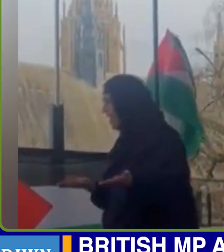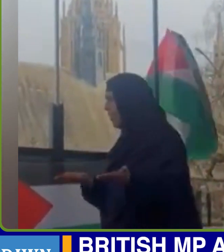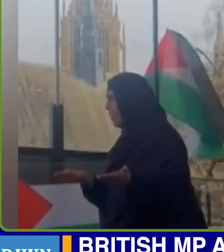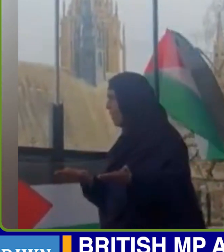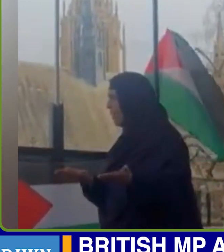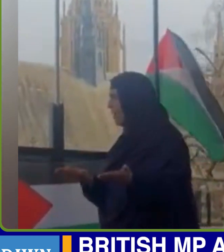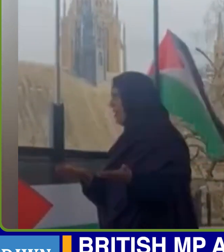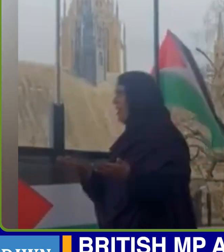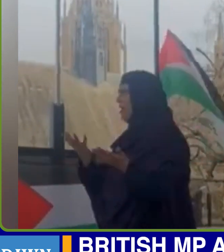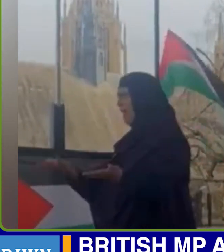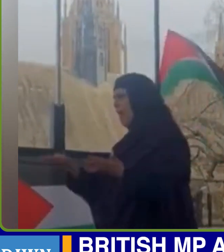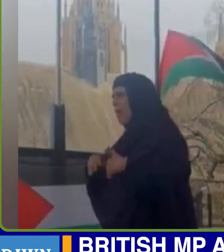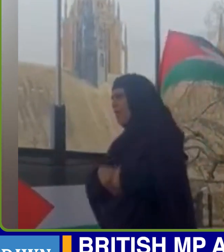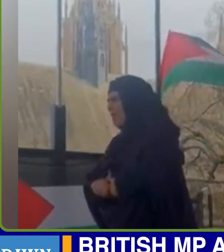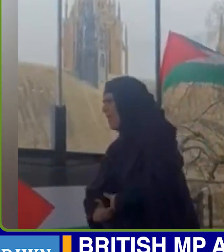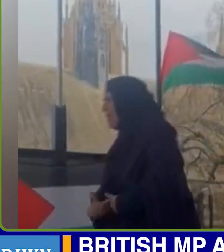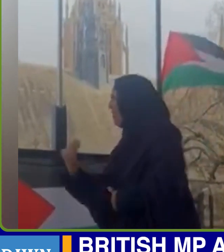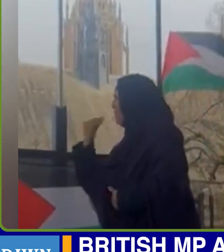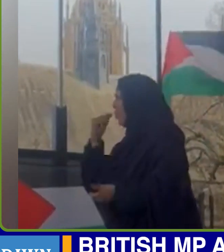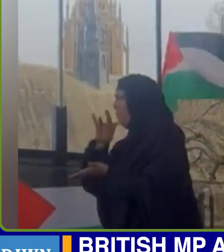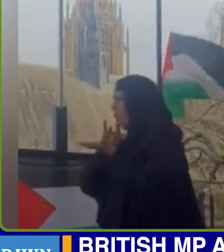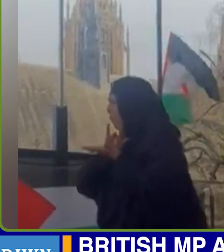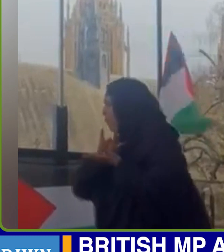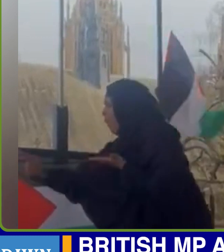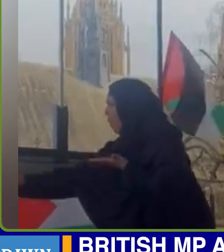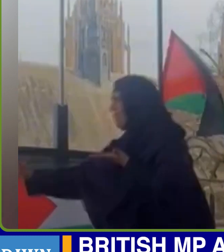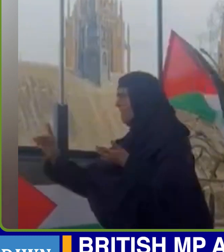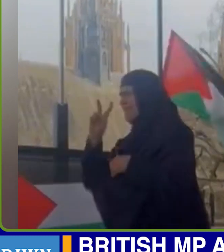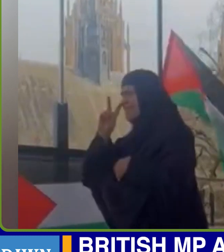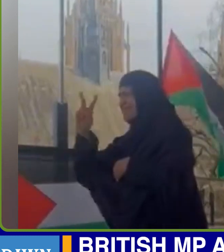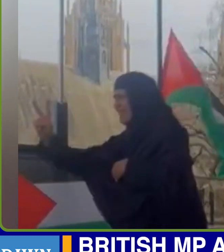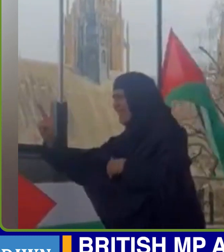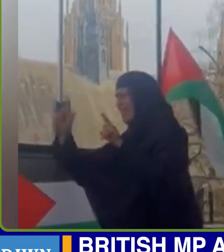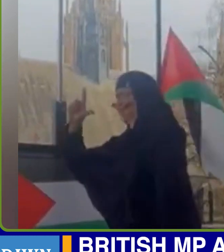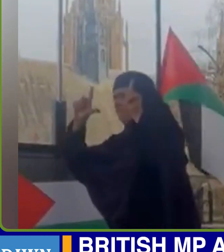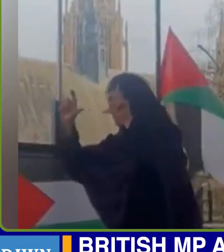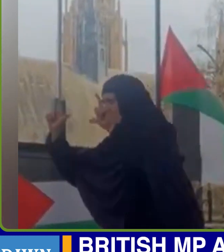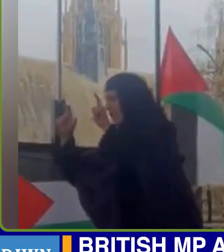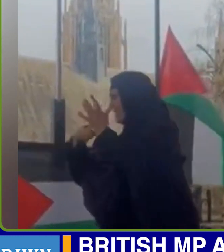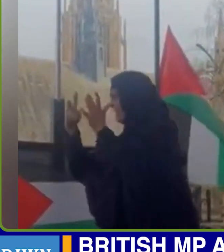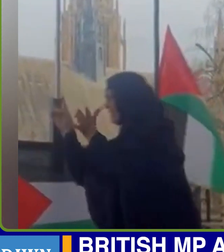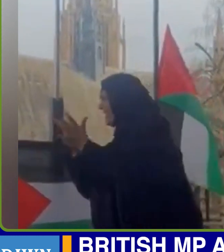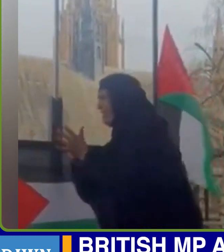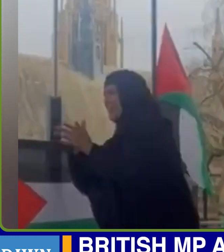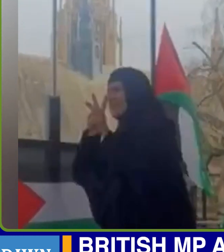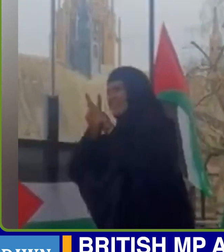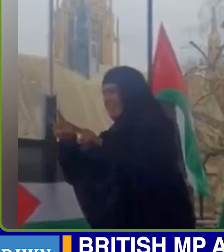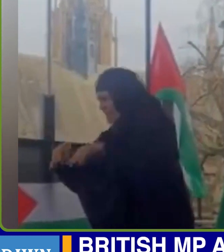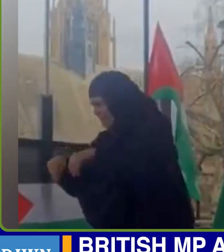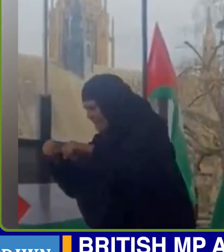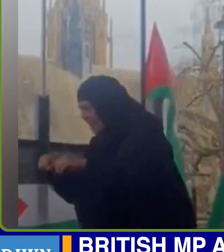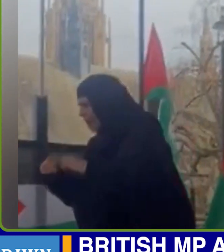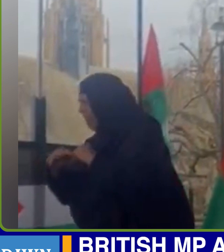now enter famine. Images of starved children picking up flour from the ground and